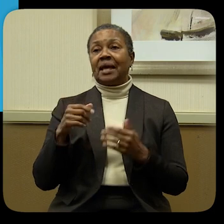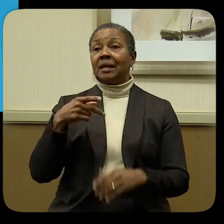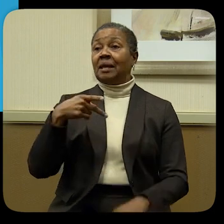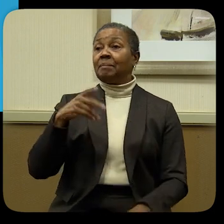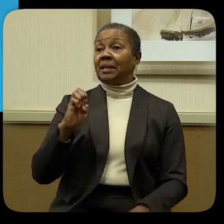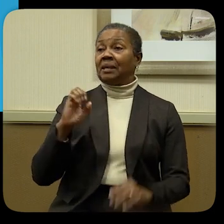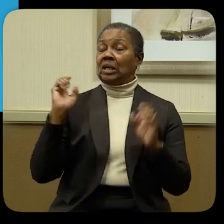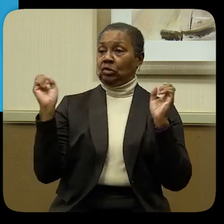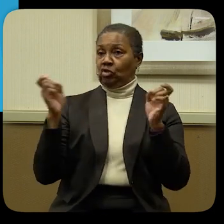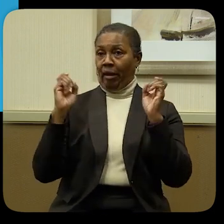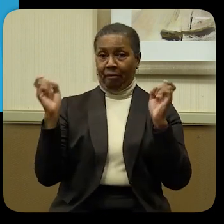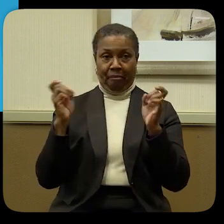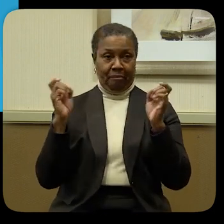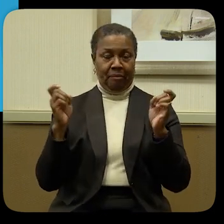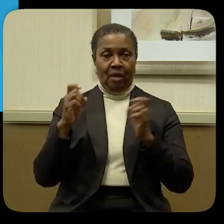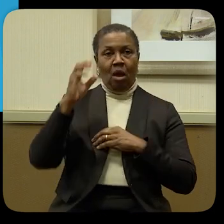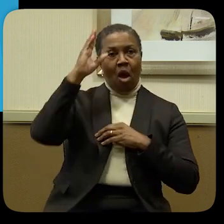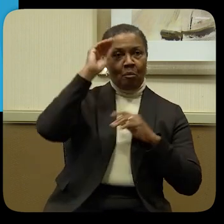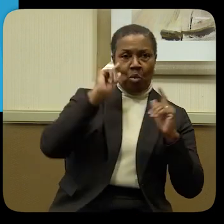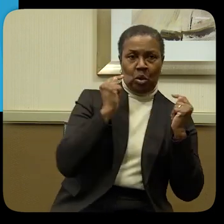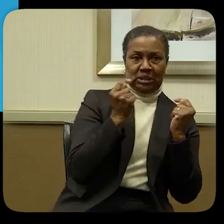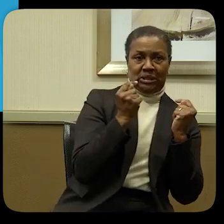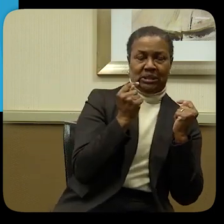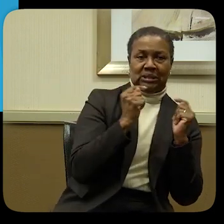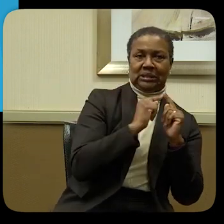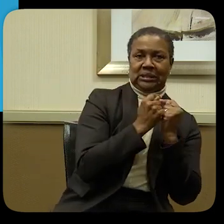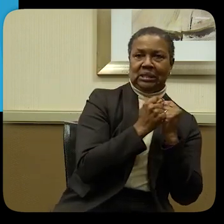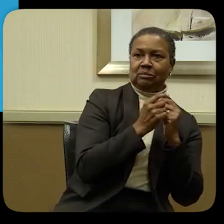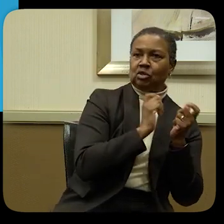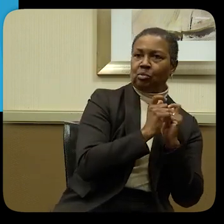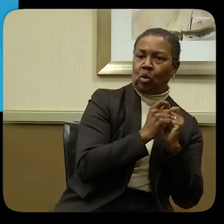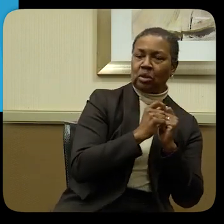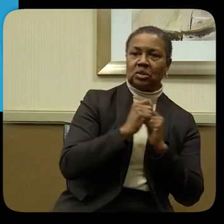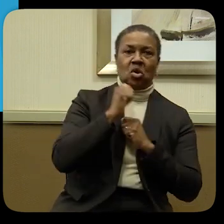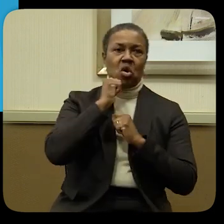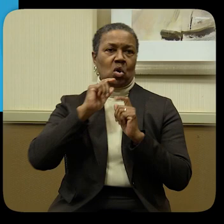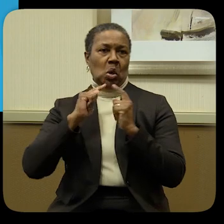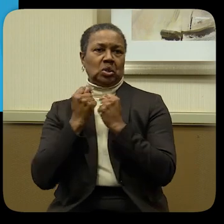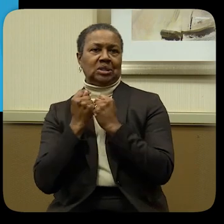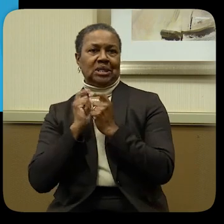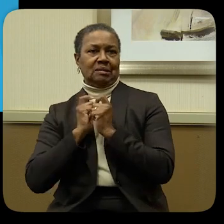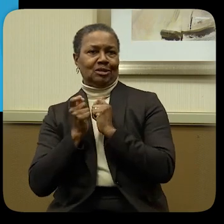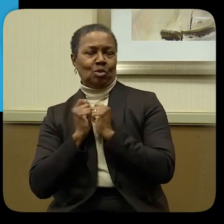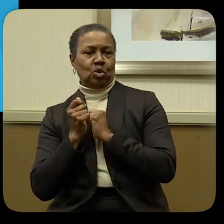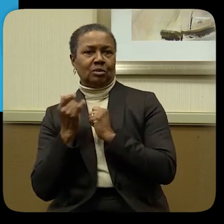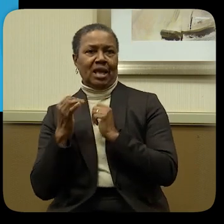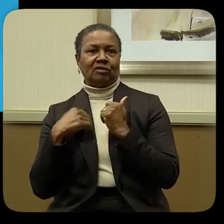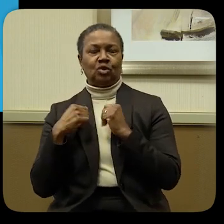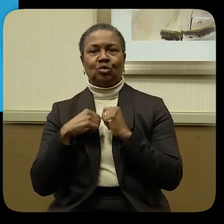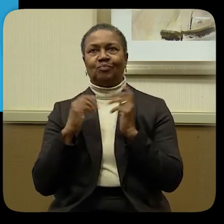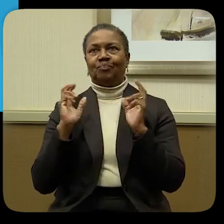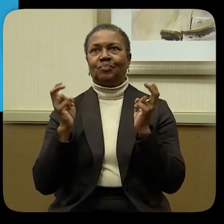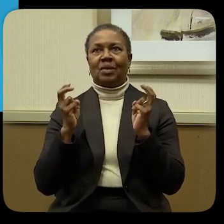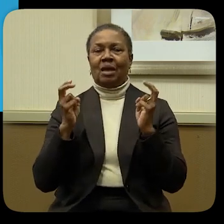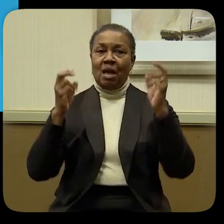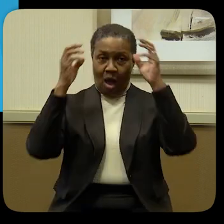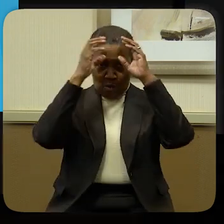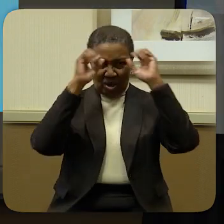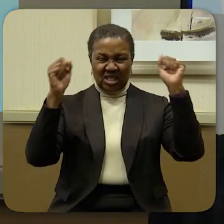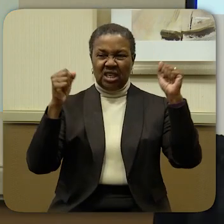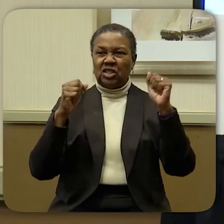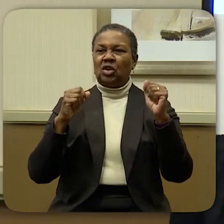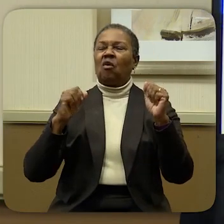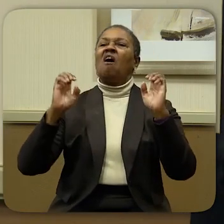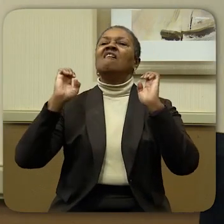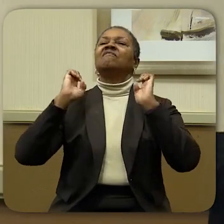PE, right? Like we'll have like boys team sports or girls team sports, or we might have to do the presidential fitness test where